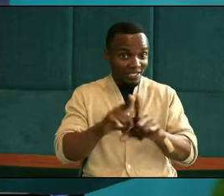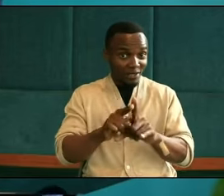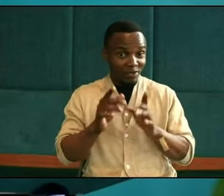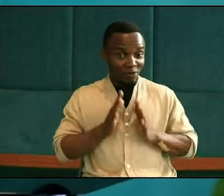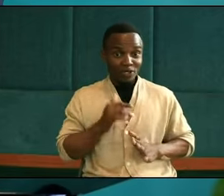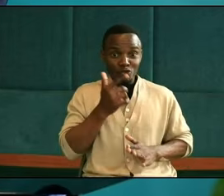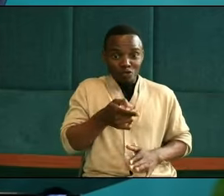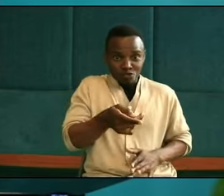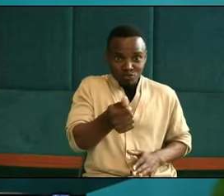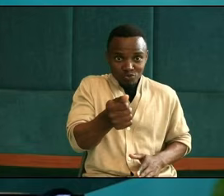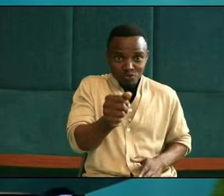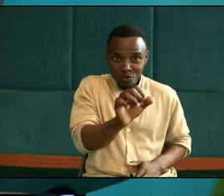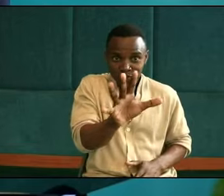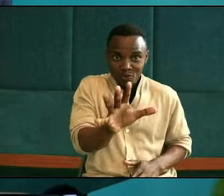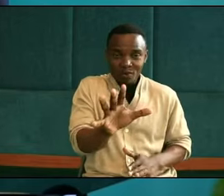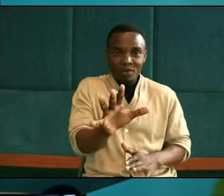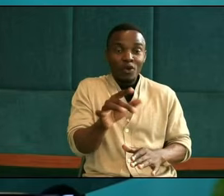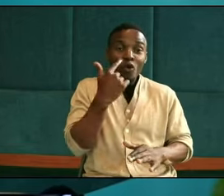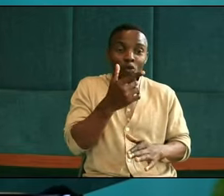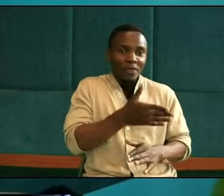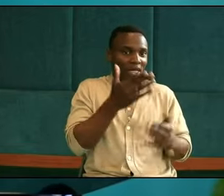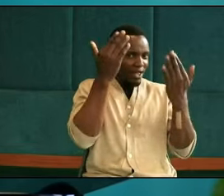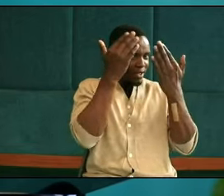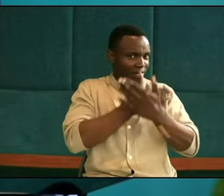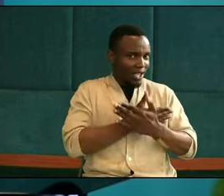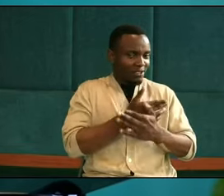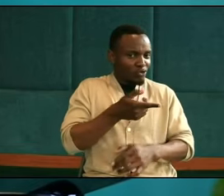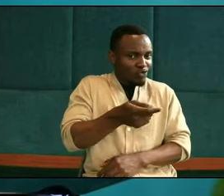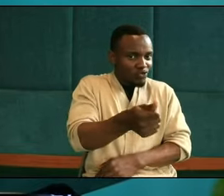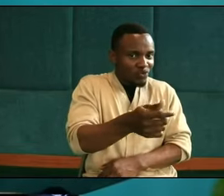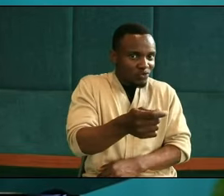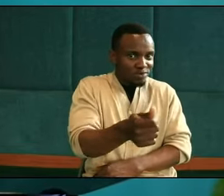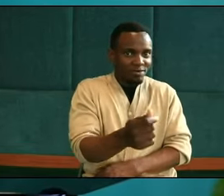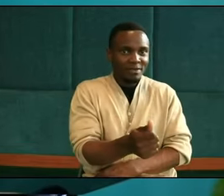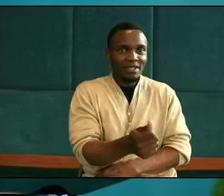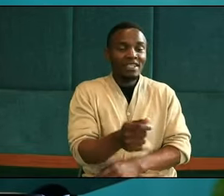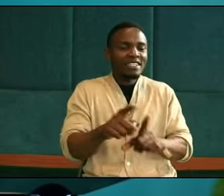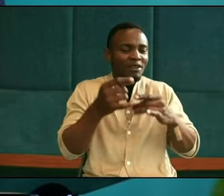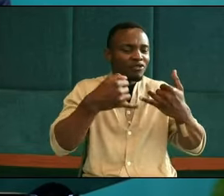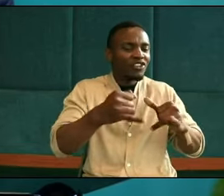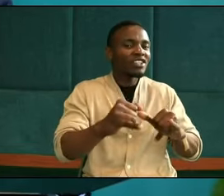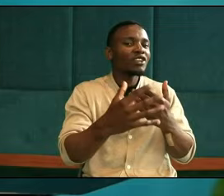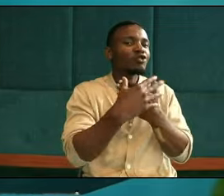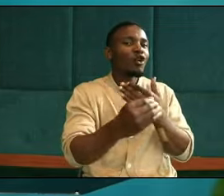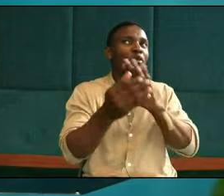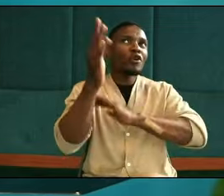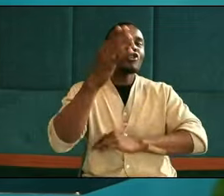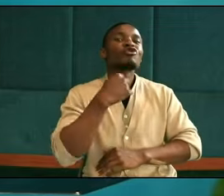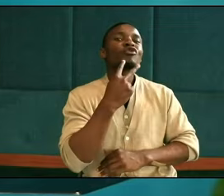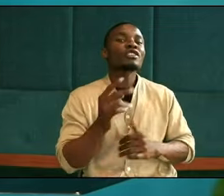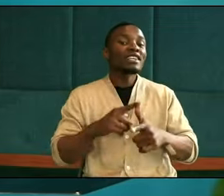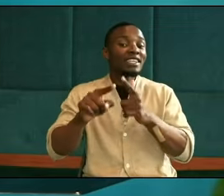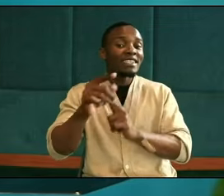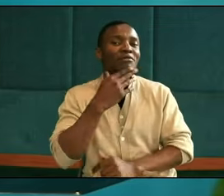came last night when the girls were sleeping and flashed this torch and tried to imitate the voice of God sits there